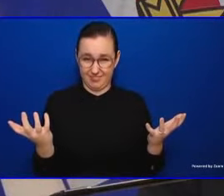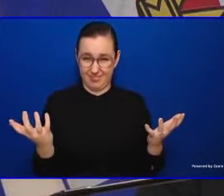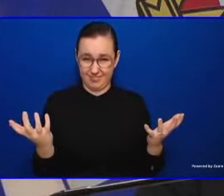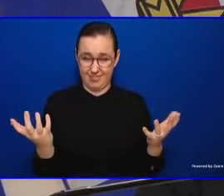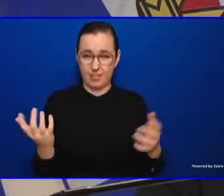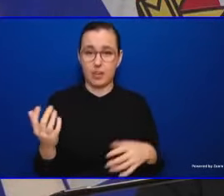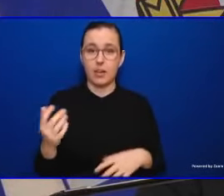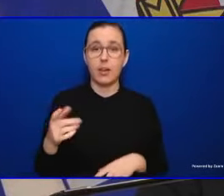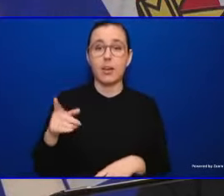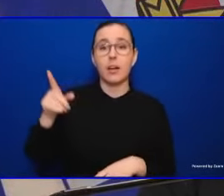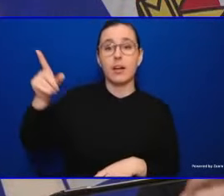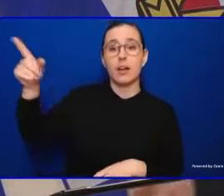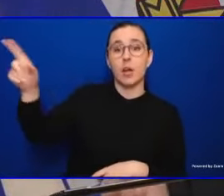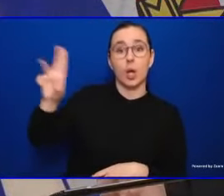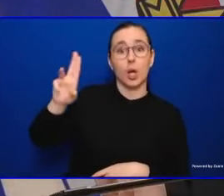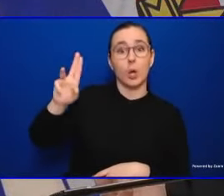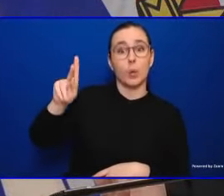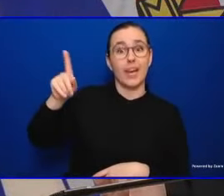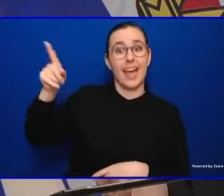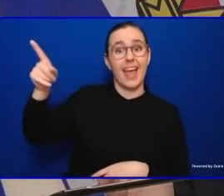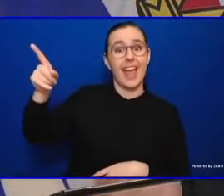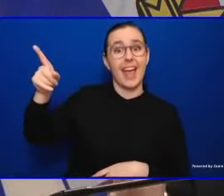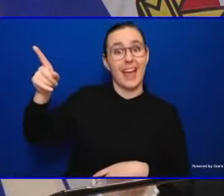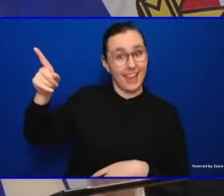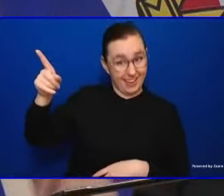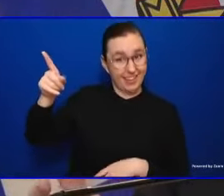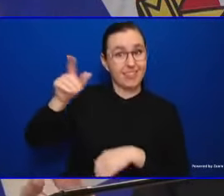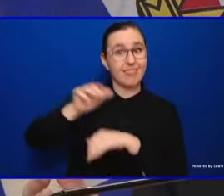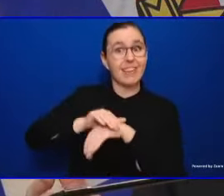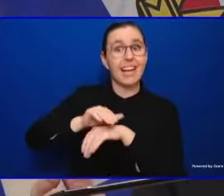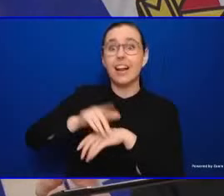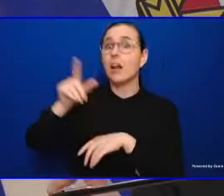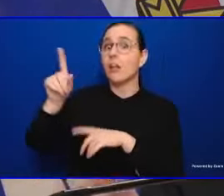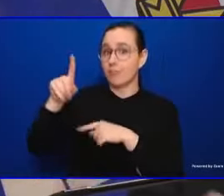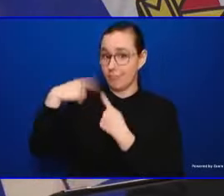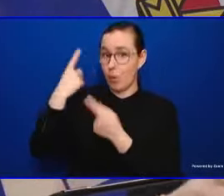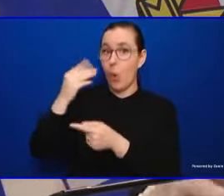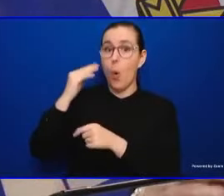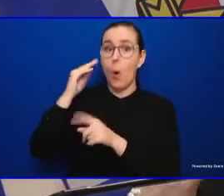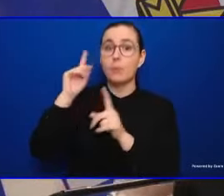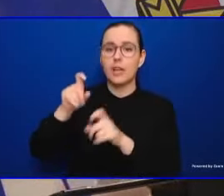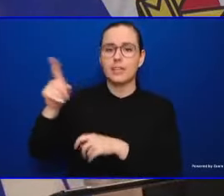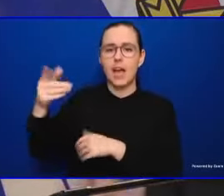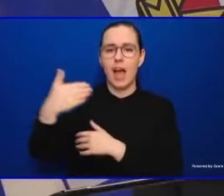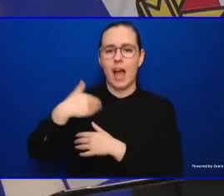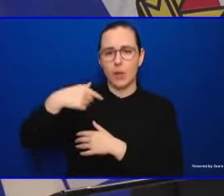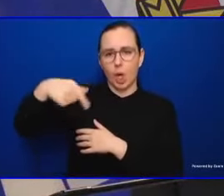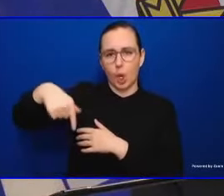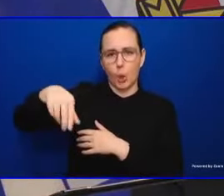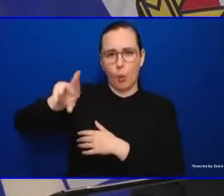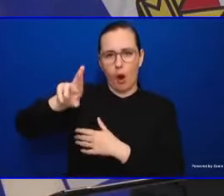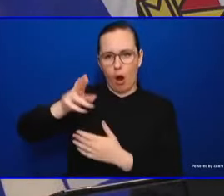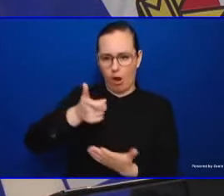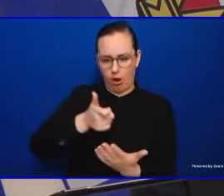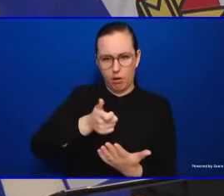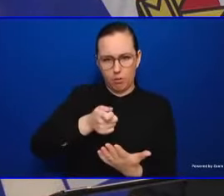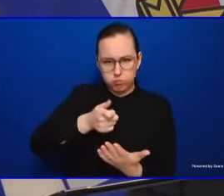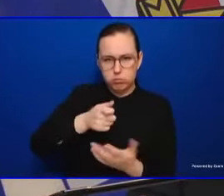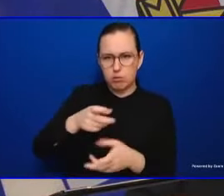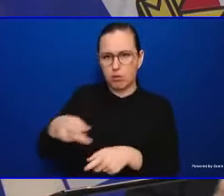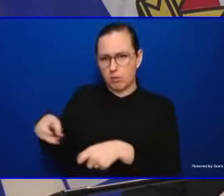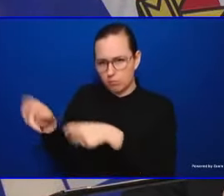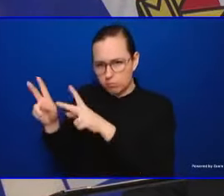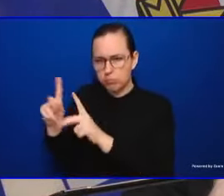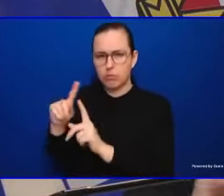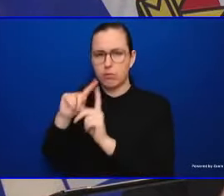you can download, but they don't have a sense of how many people are actually using the tests and how many people are actually reporting